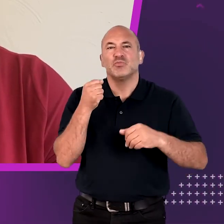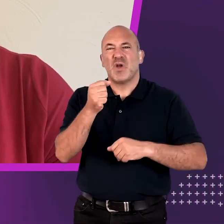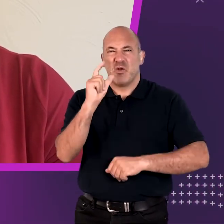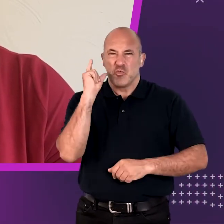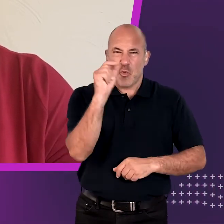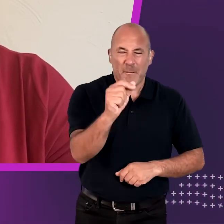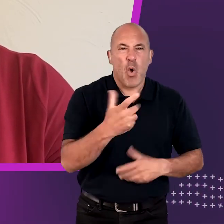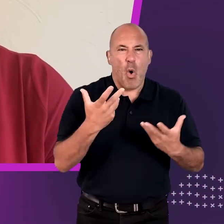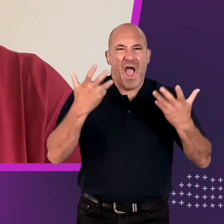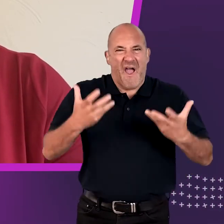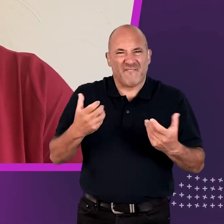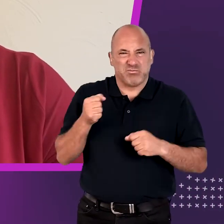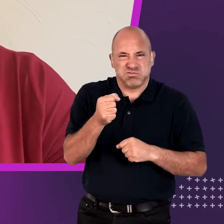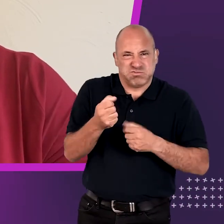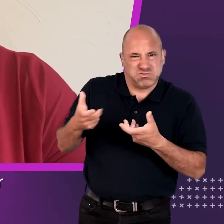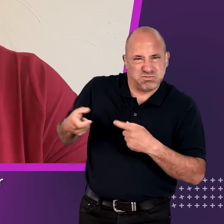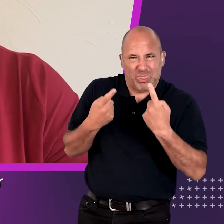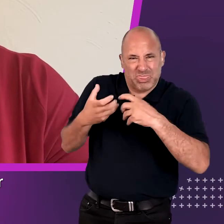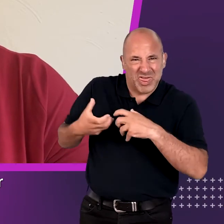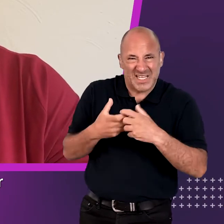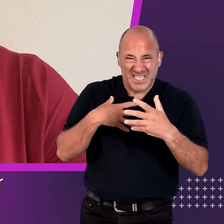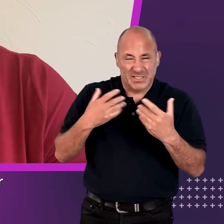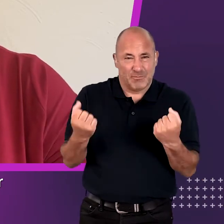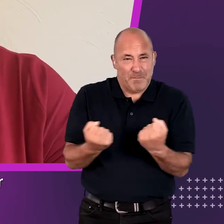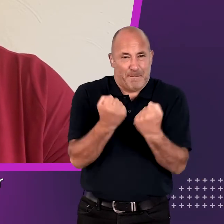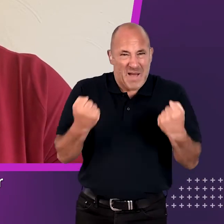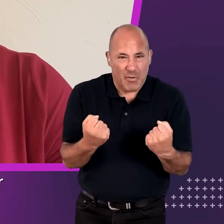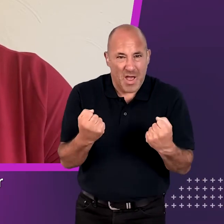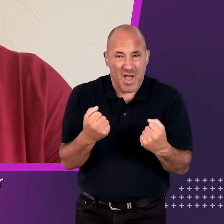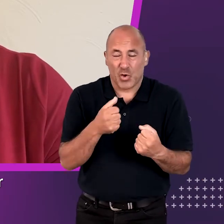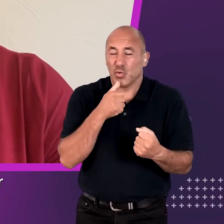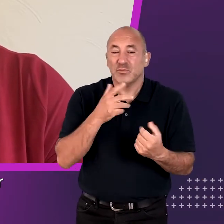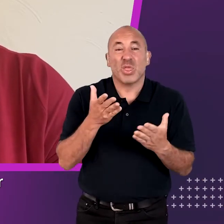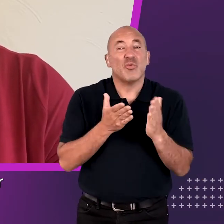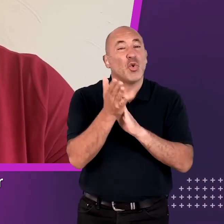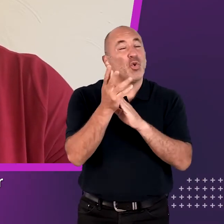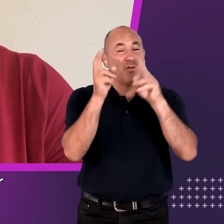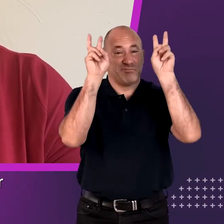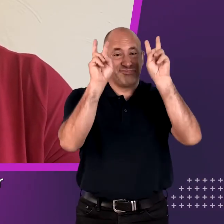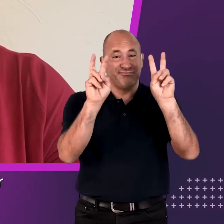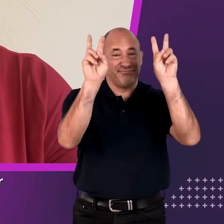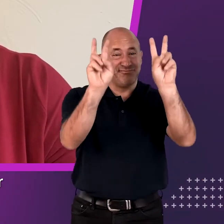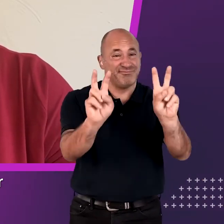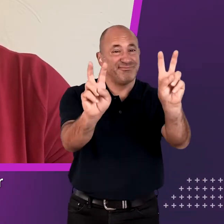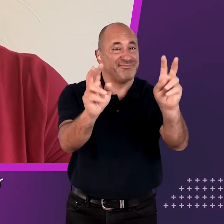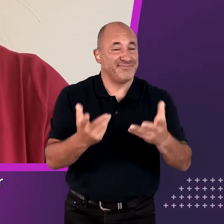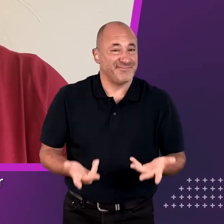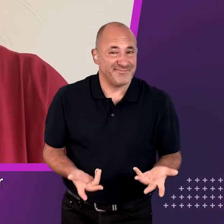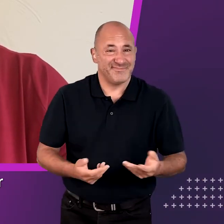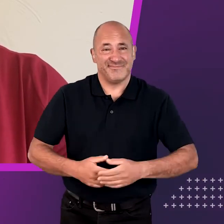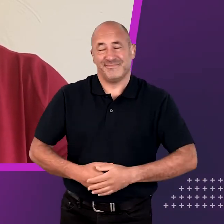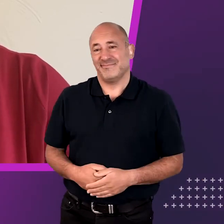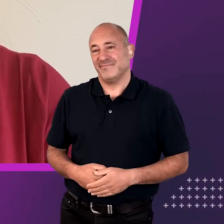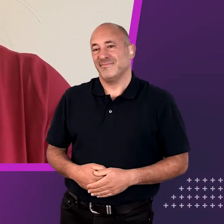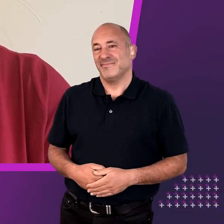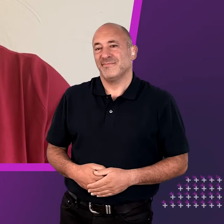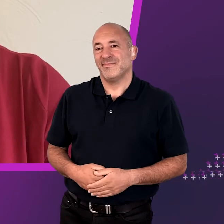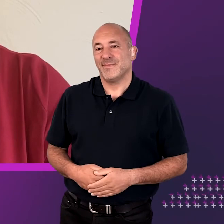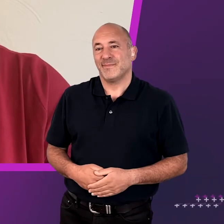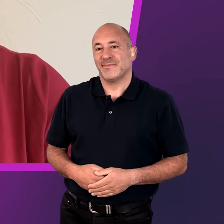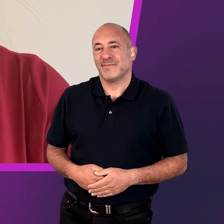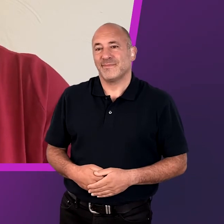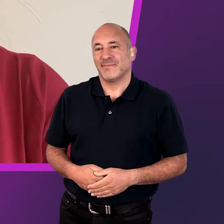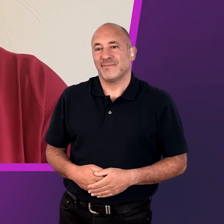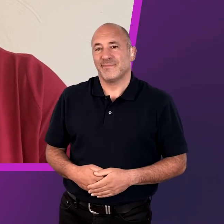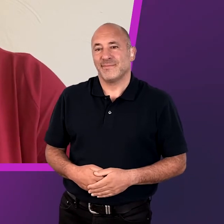operate on batteries, high-speed and freight trains need a large amount of power that can only be provided by overhead